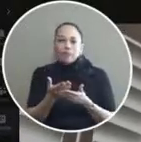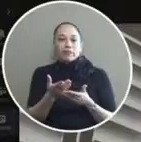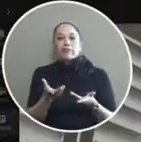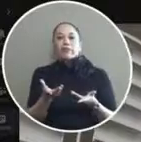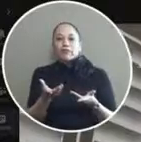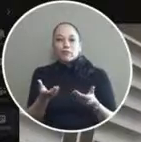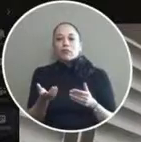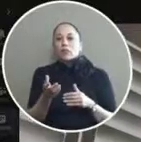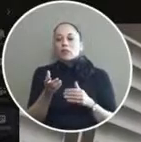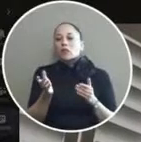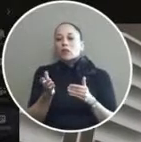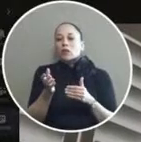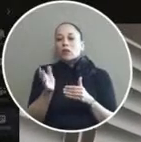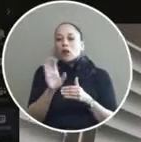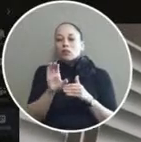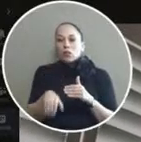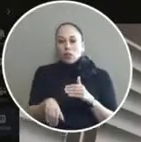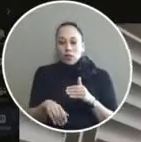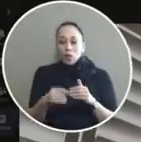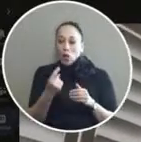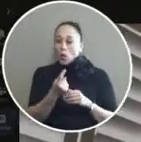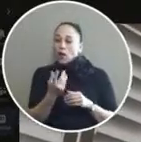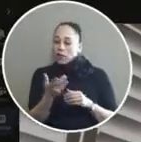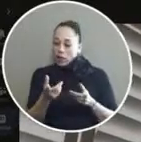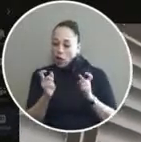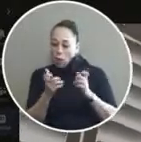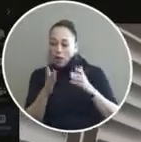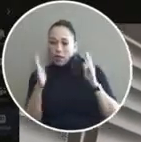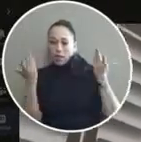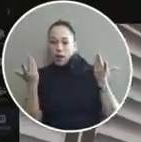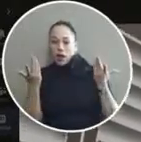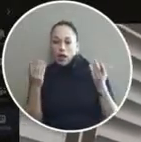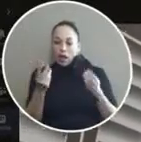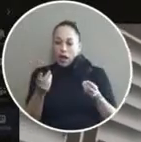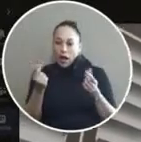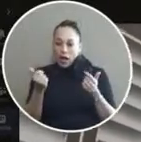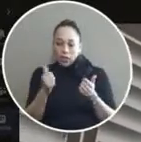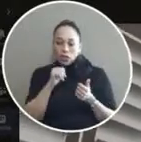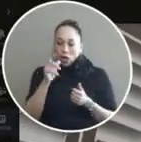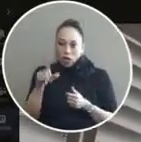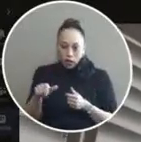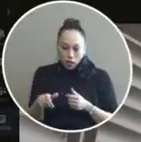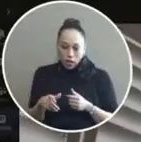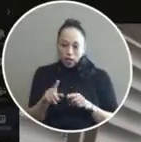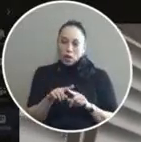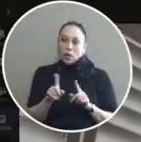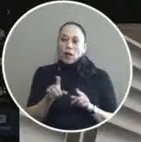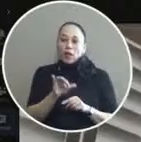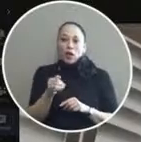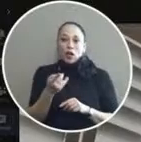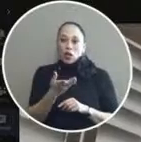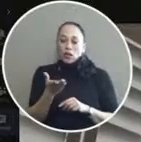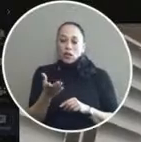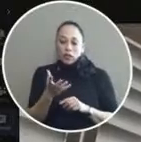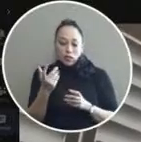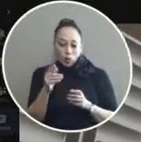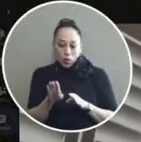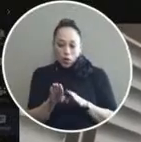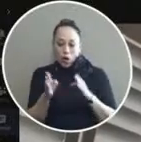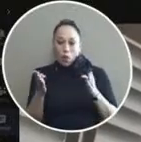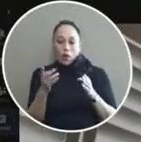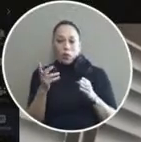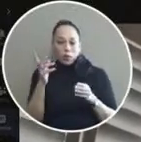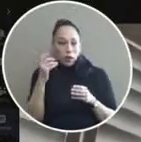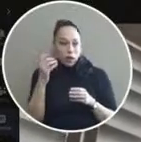consequence. One thing, we open up too fast, we don't want people to die unnecessarily. The other thing is that we want to open up because we want to